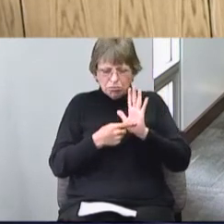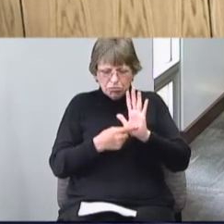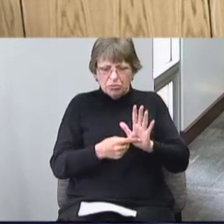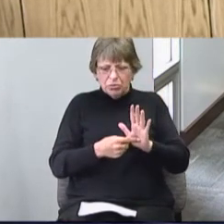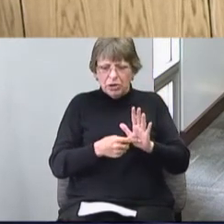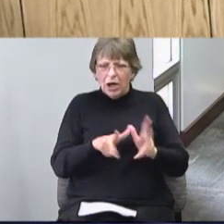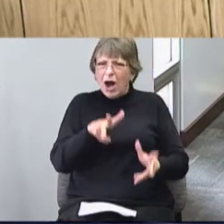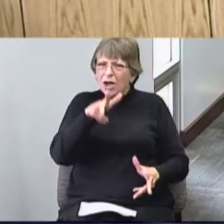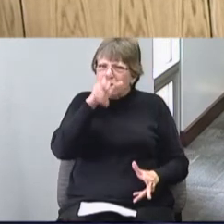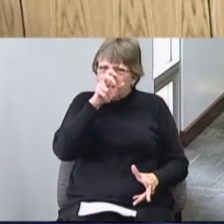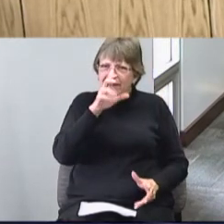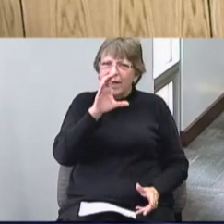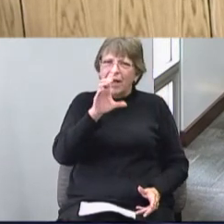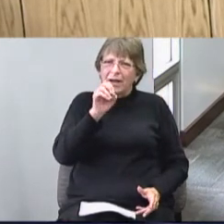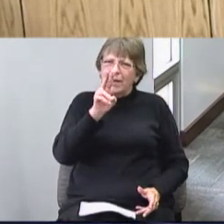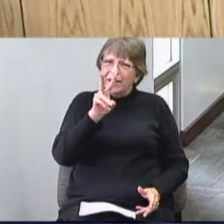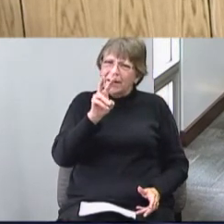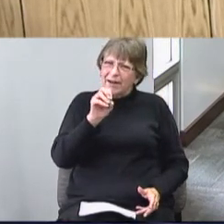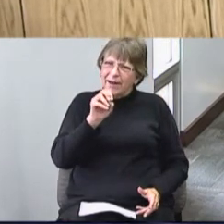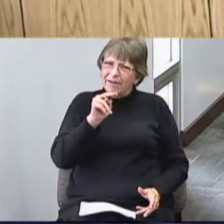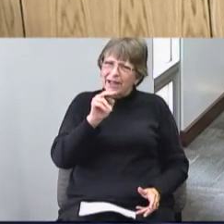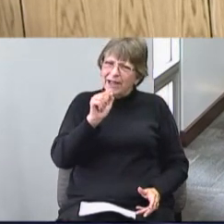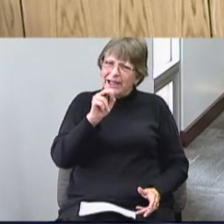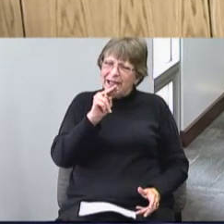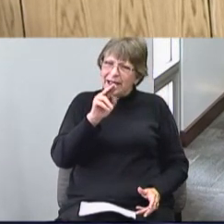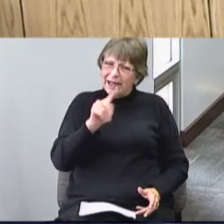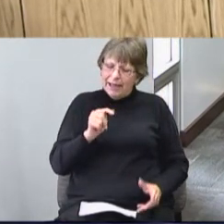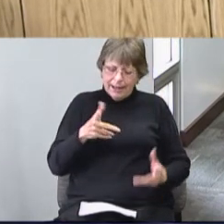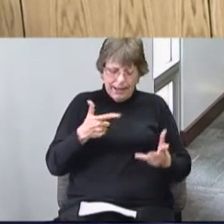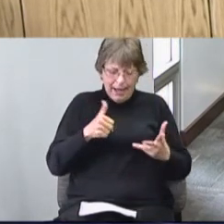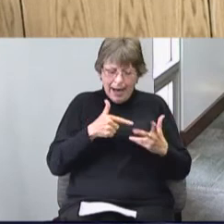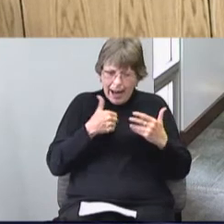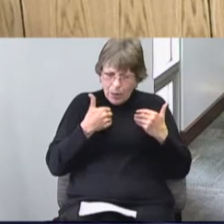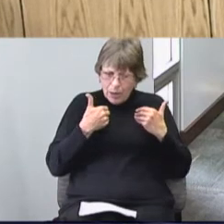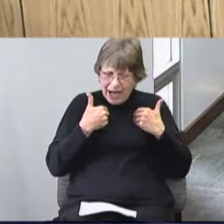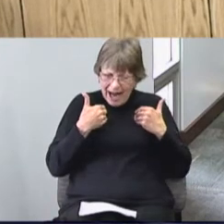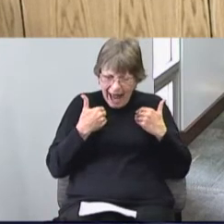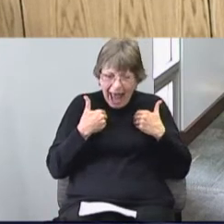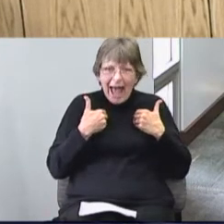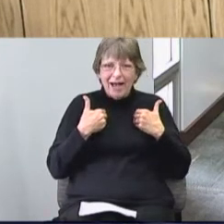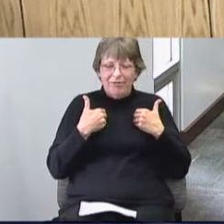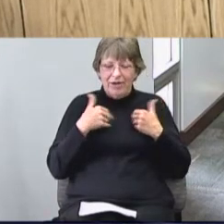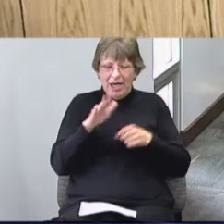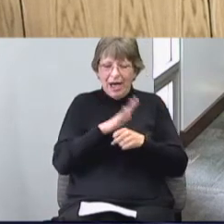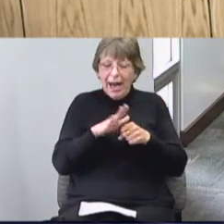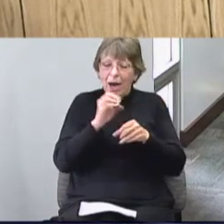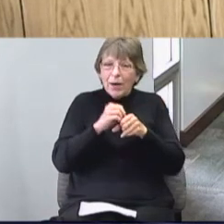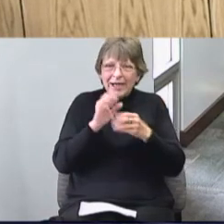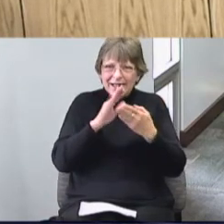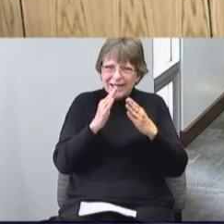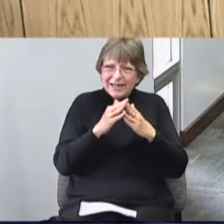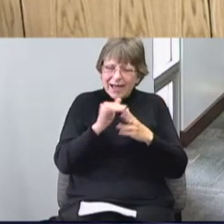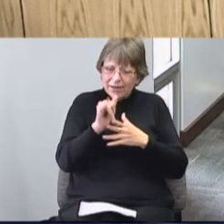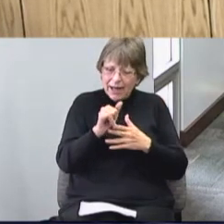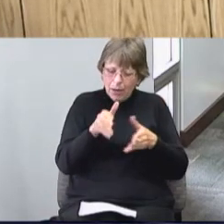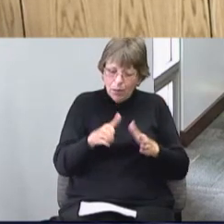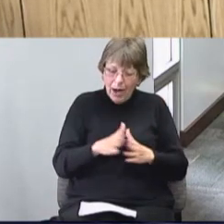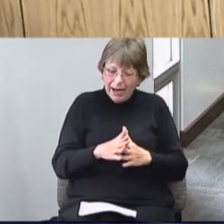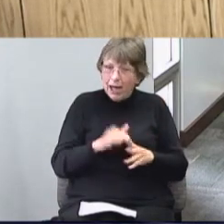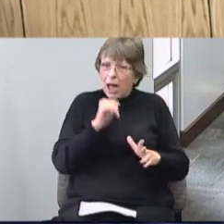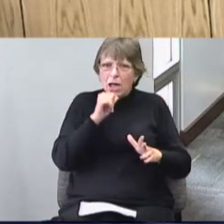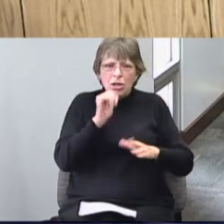covenants, in my opinion. And we have some areas in town that have restrictive covenants. And granted, they aren't enforced by the